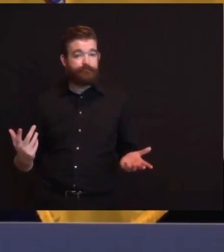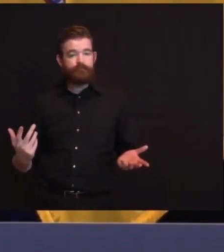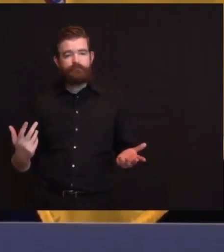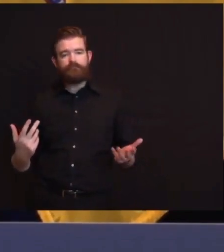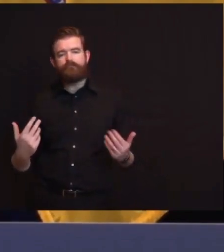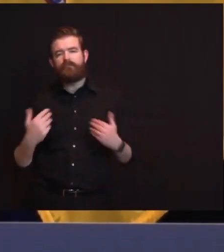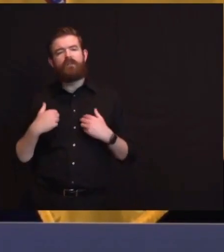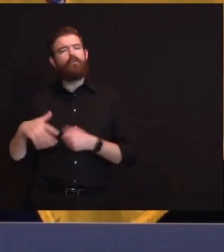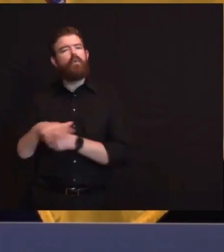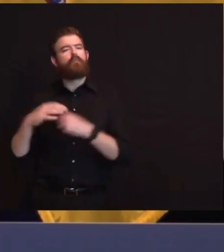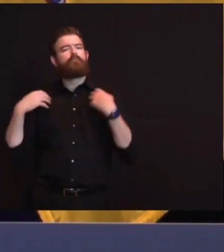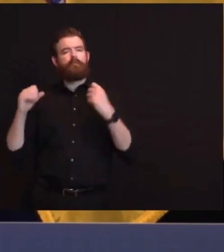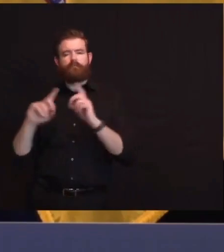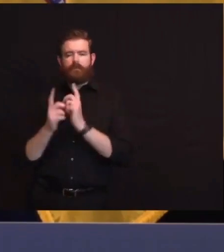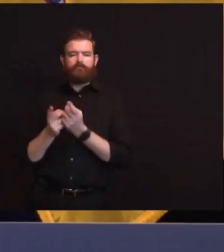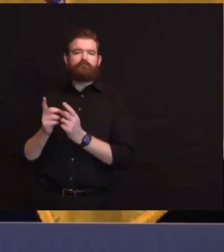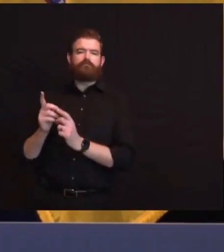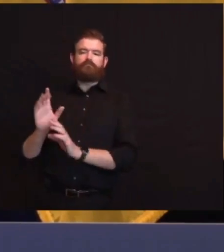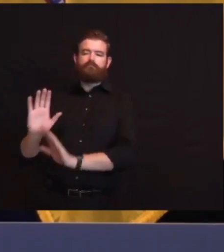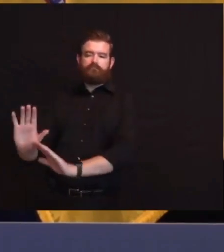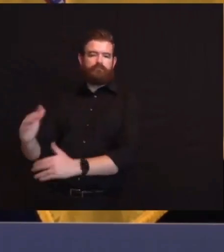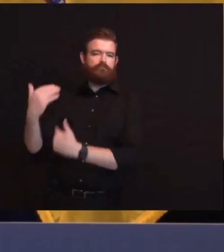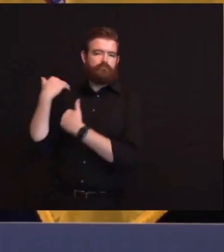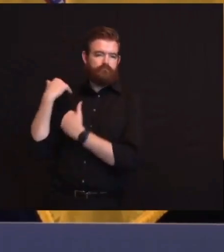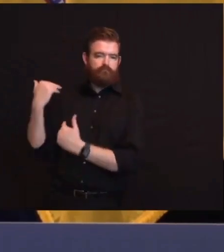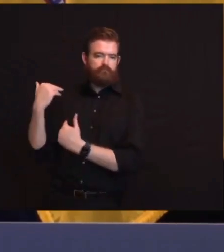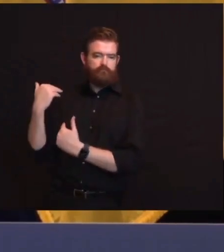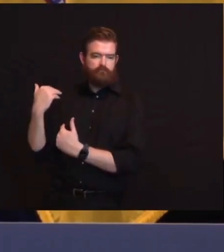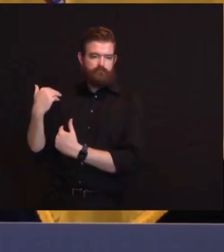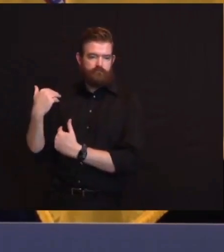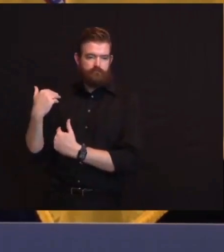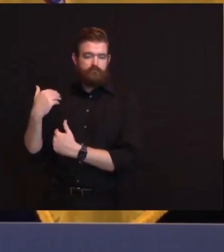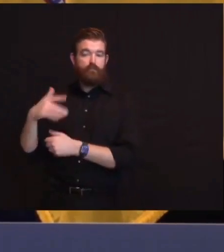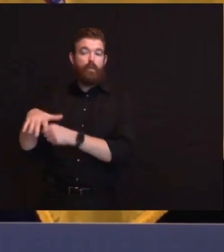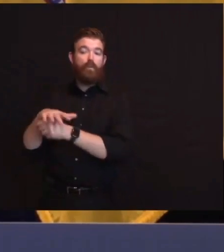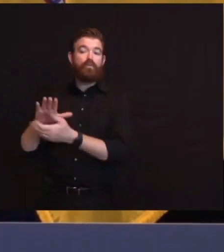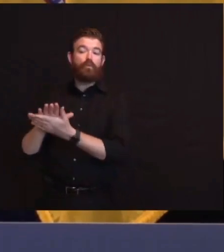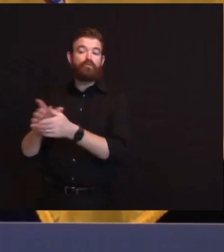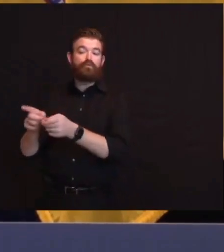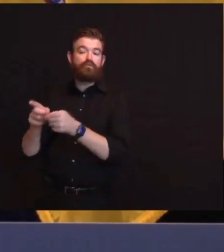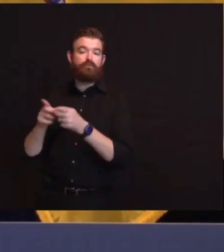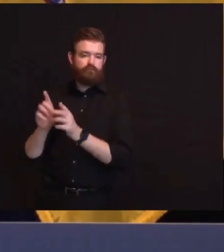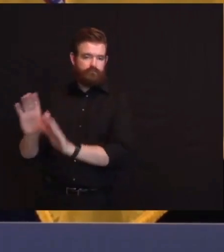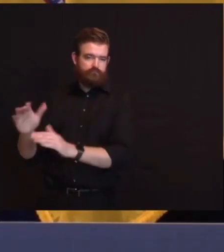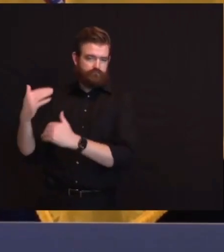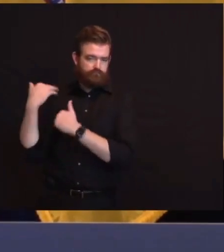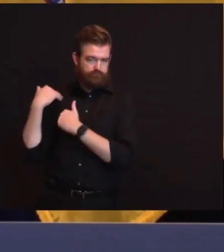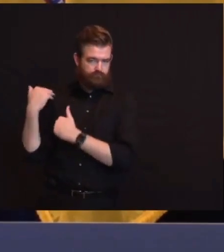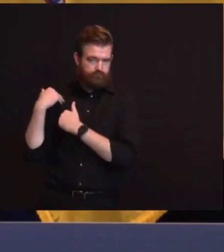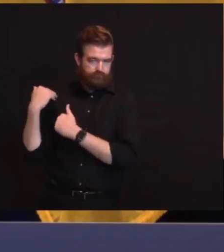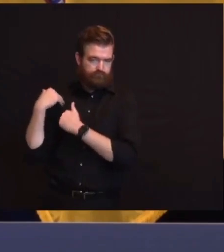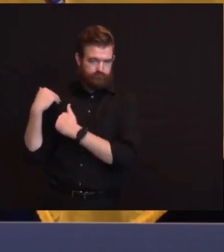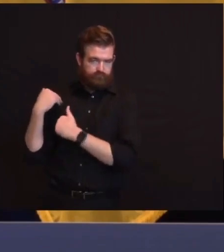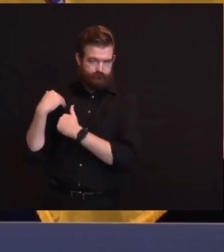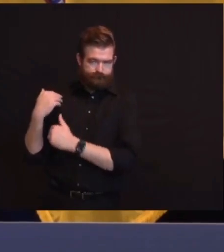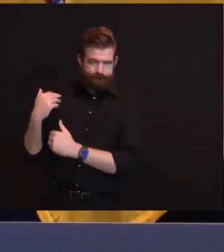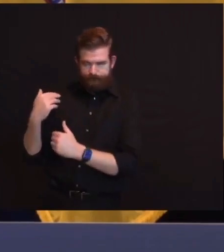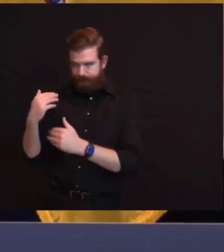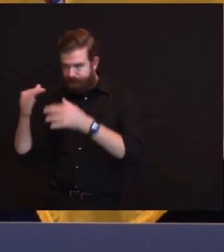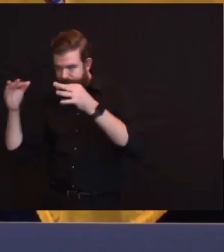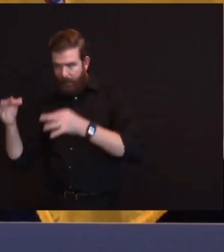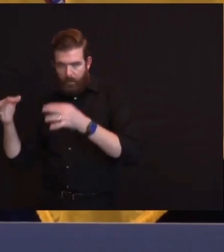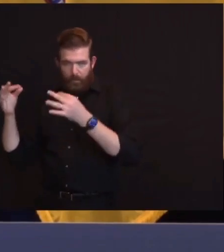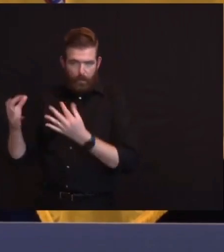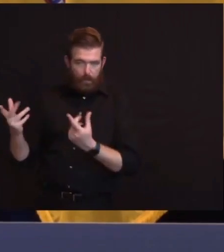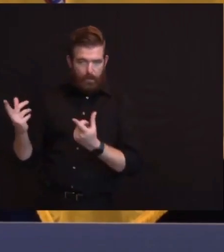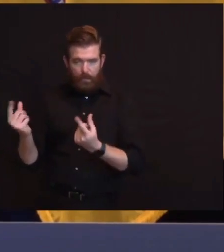to the local leadership of the school district, have primary responsibility for. But it's pretty clear what the